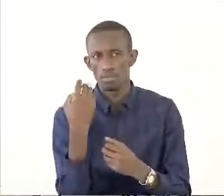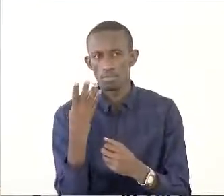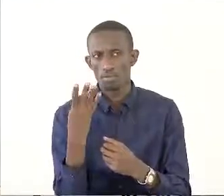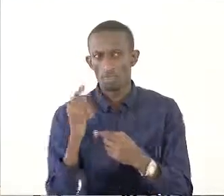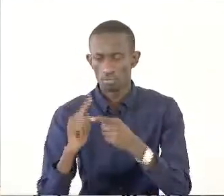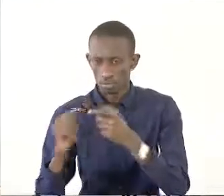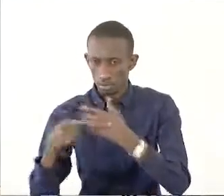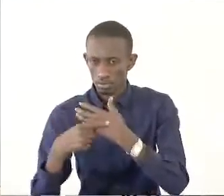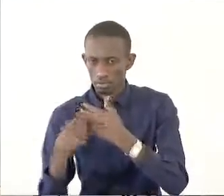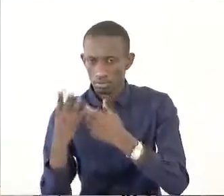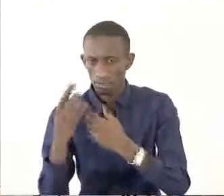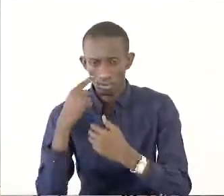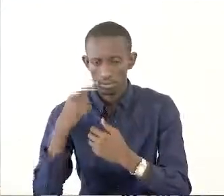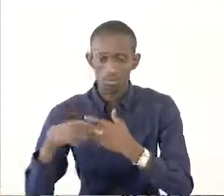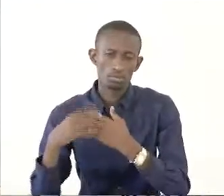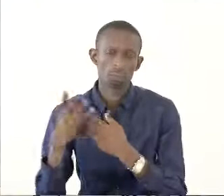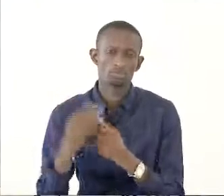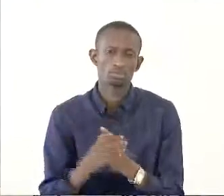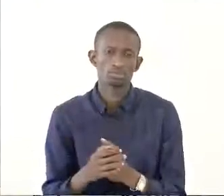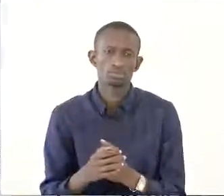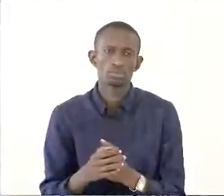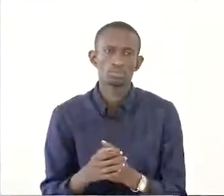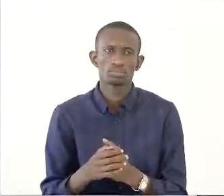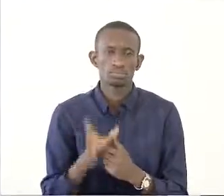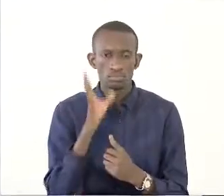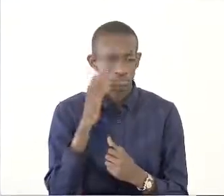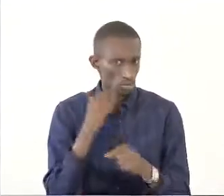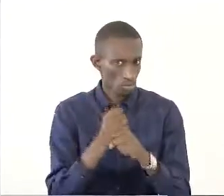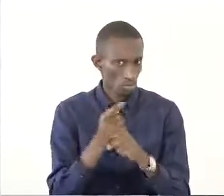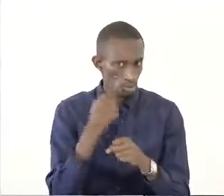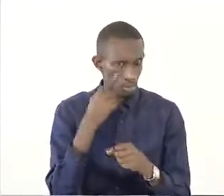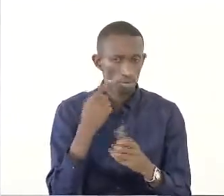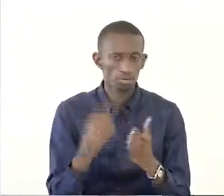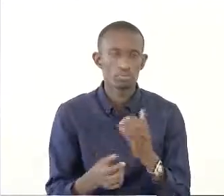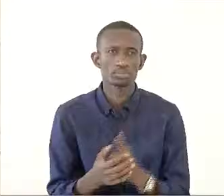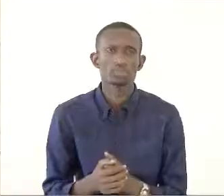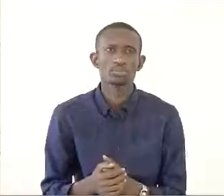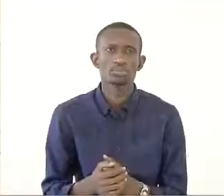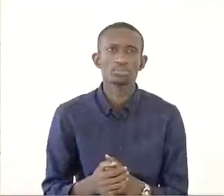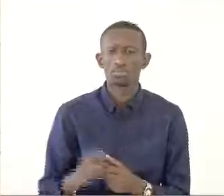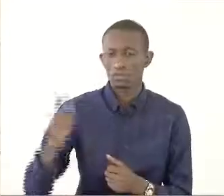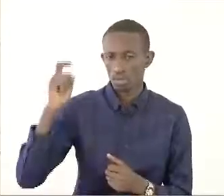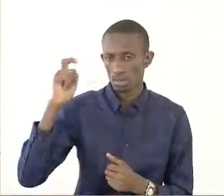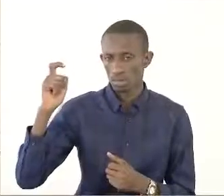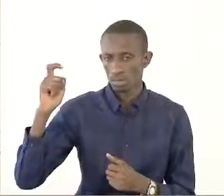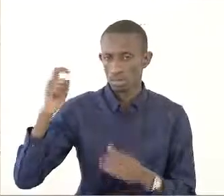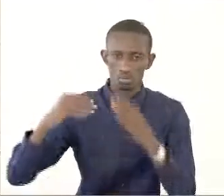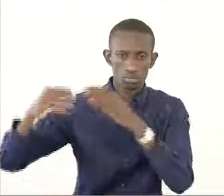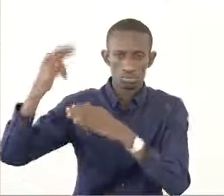I do work on this, what do I get? I get x squared plus